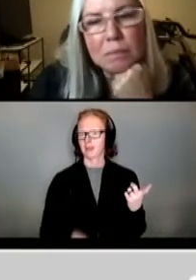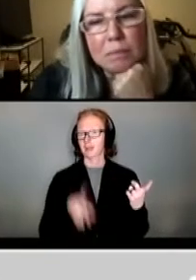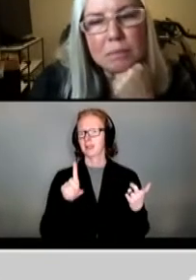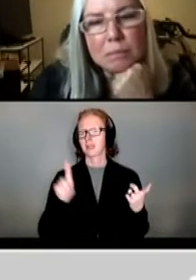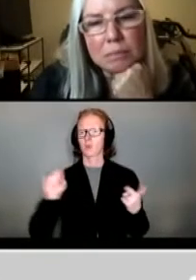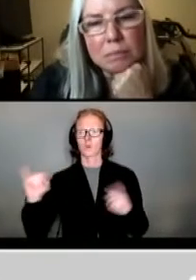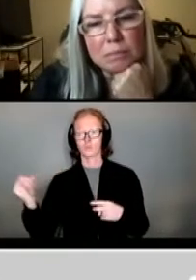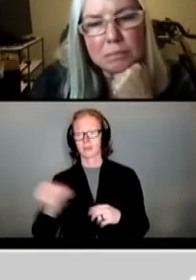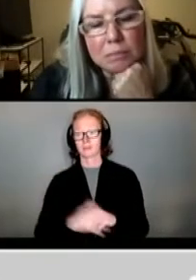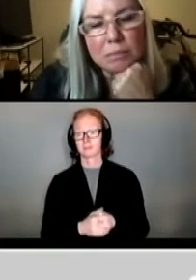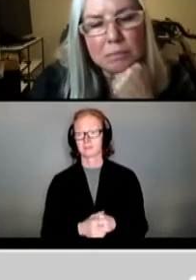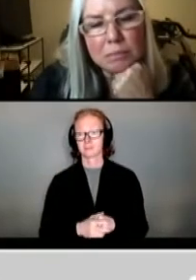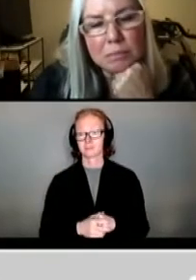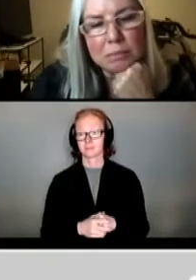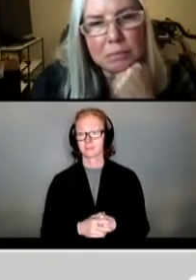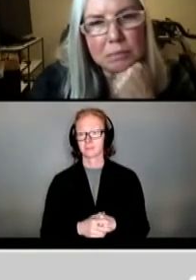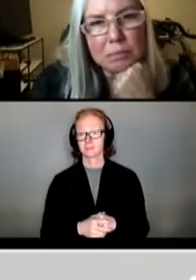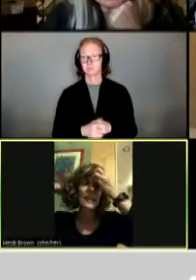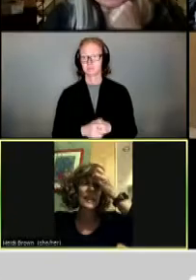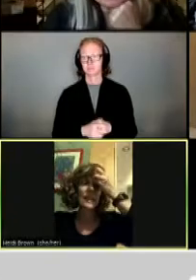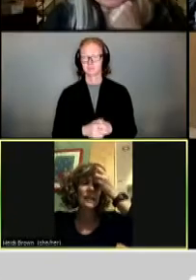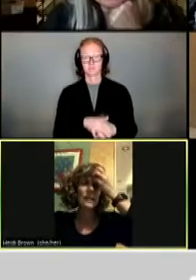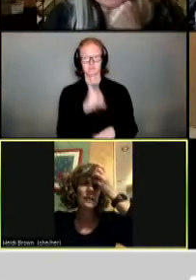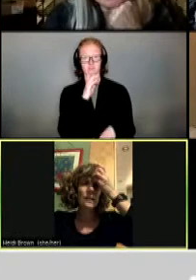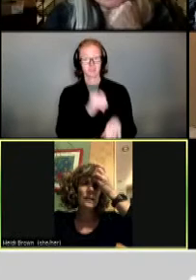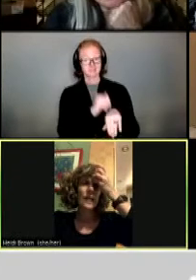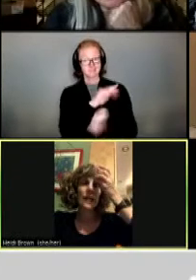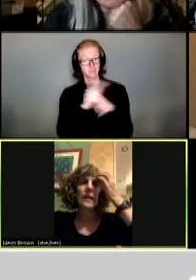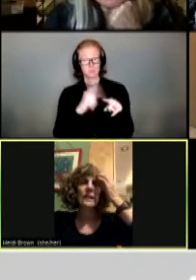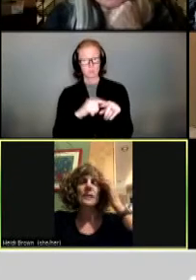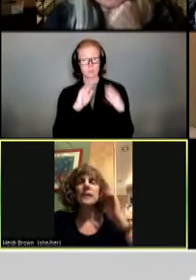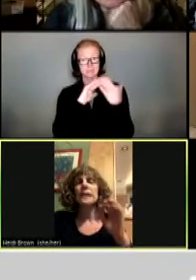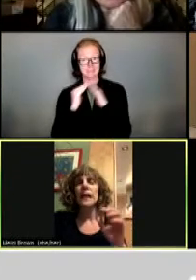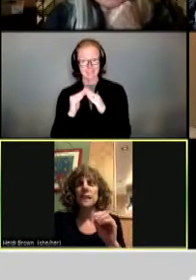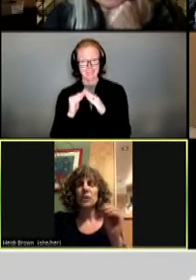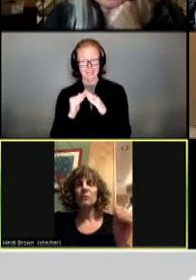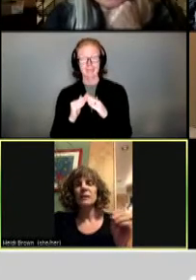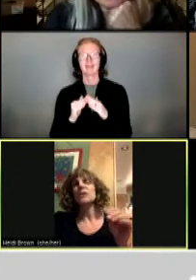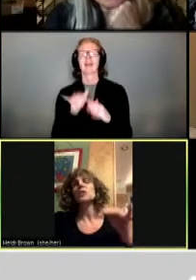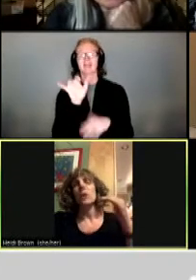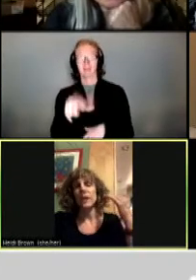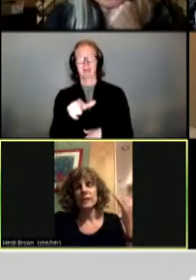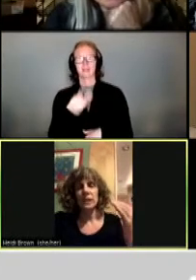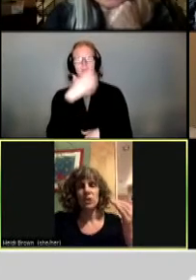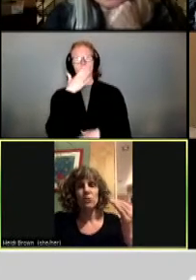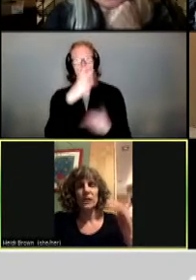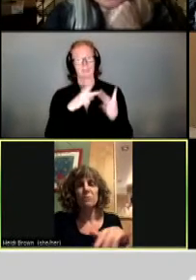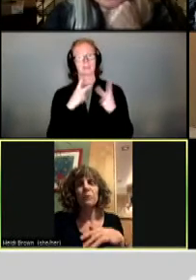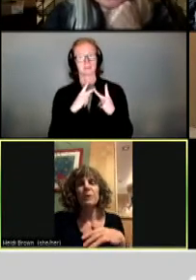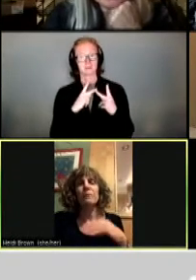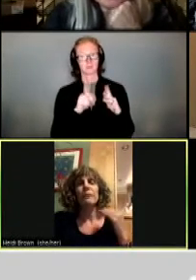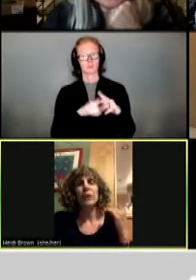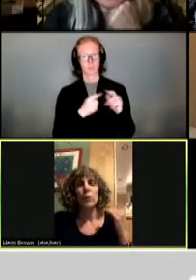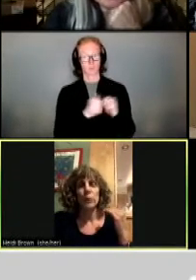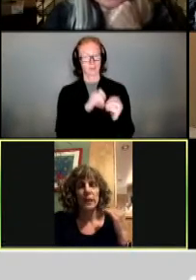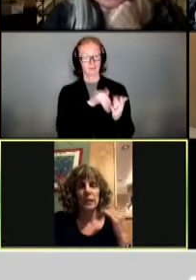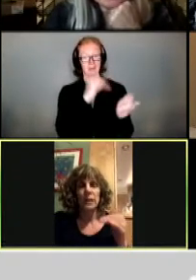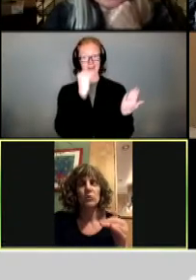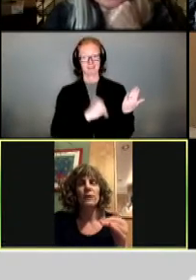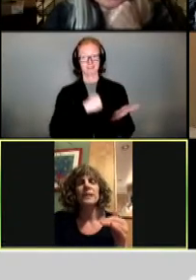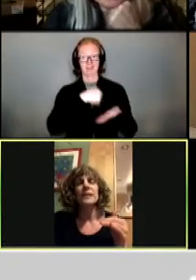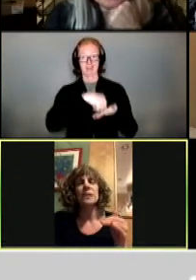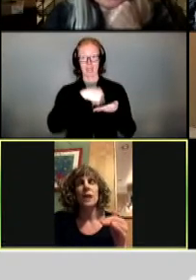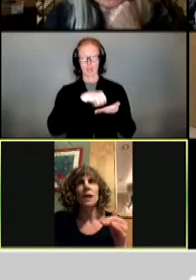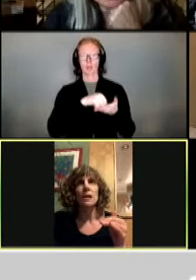DOJ's letter to the city. And that's a good place to start. It does address pre-review.